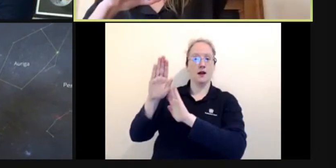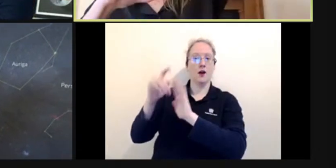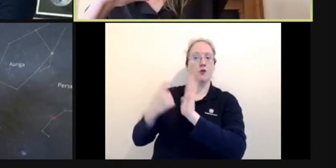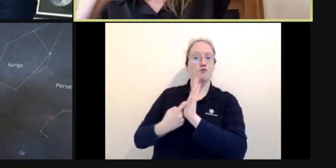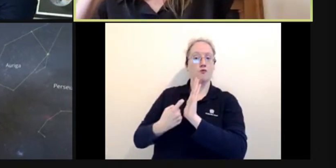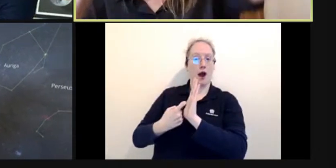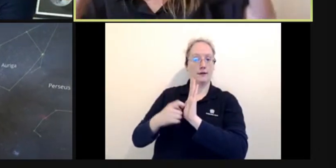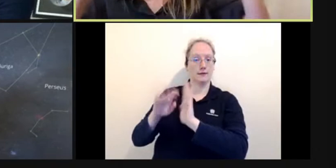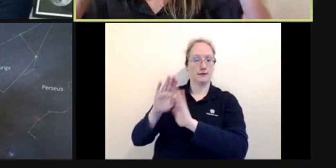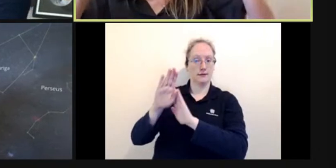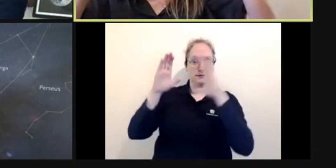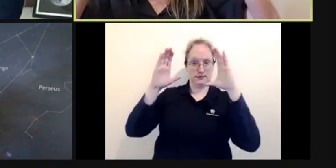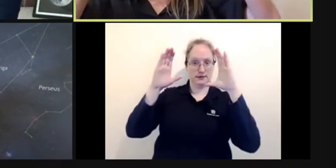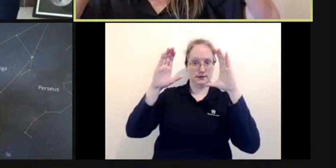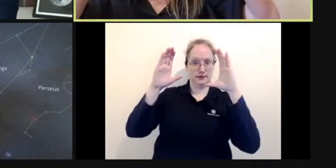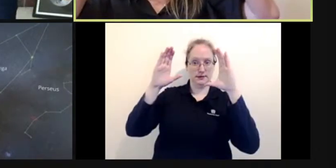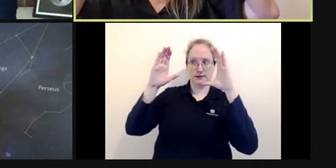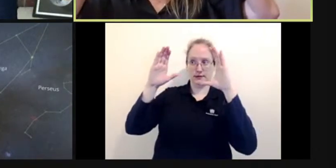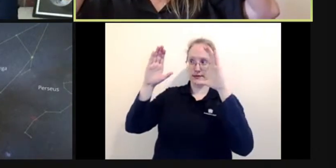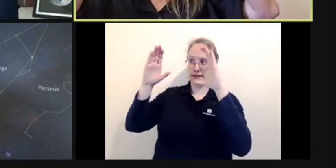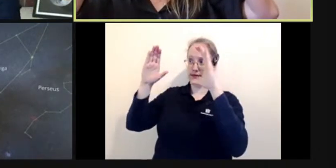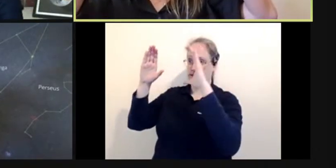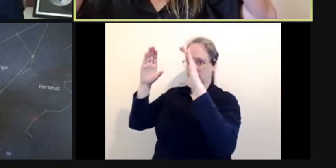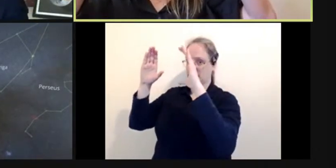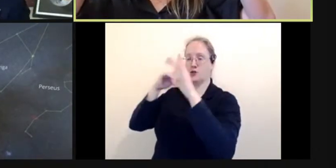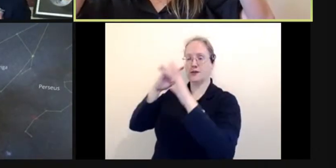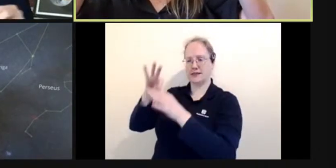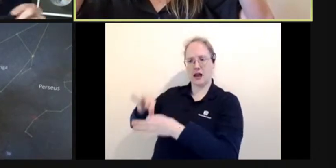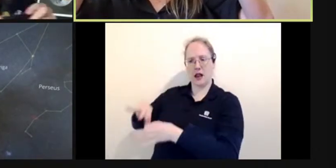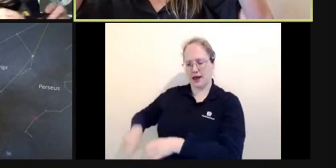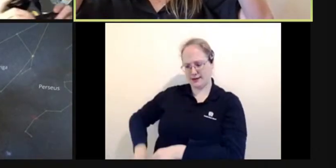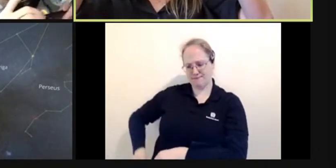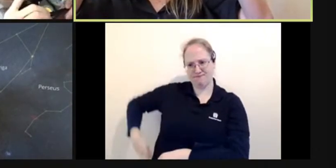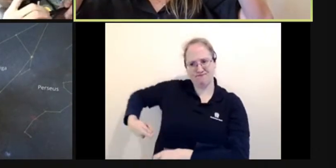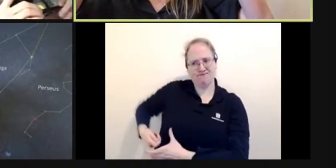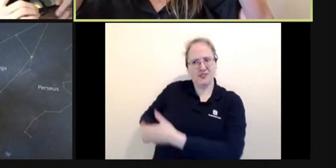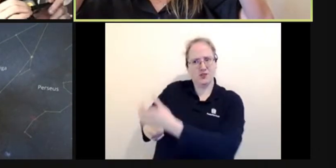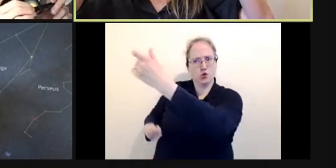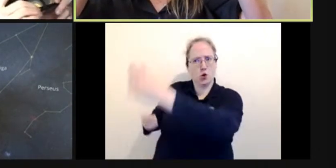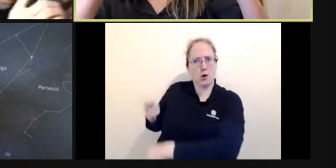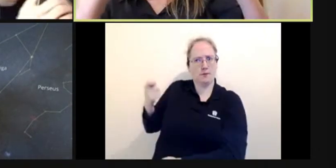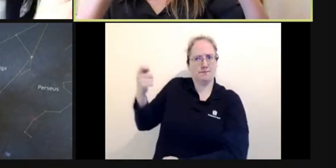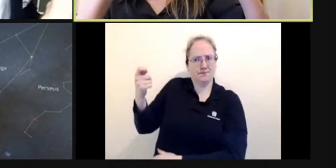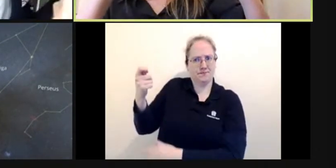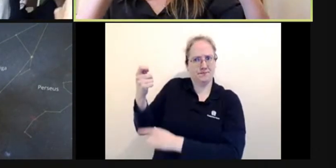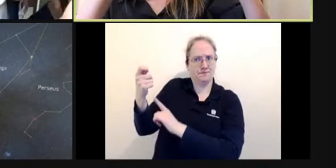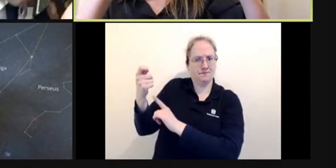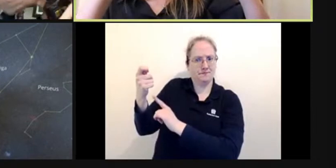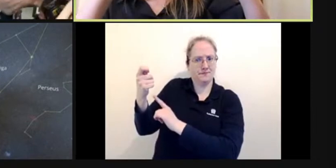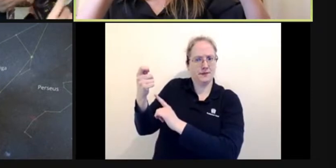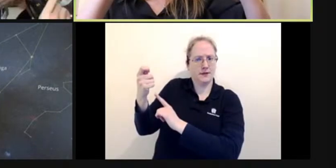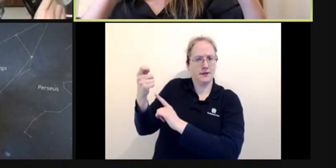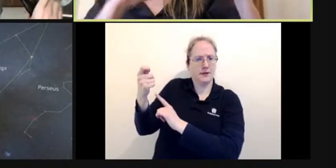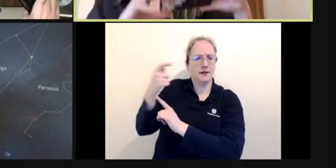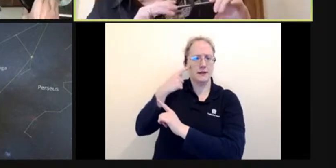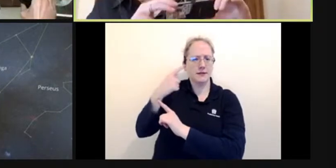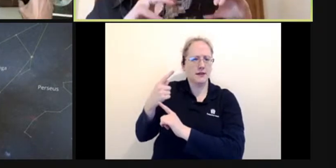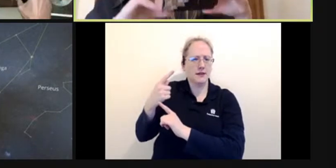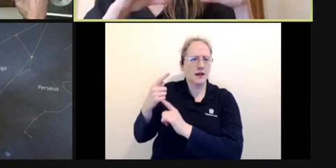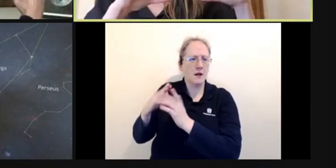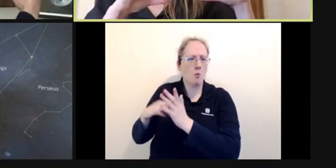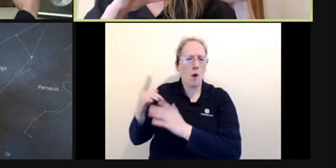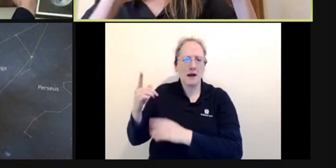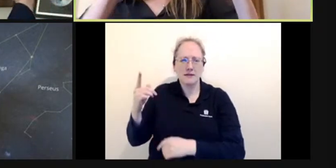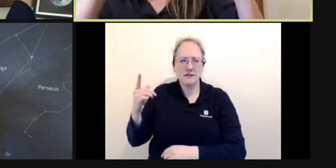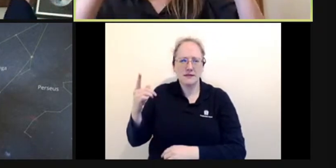got his sword hand up. And I want you to hover over, there's M1. Now, that's not a constellation. Let's